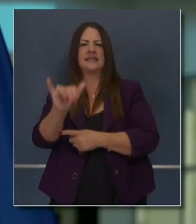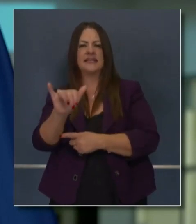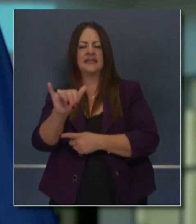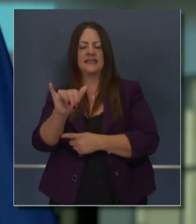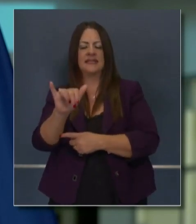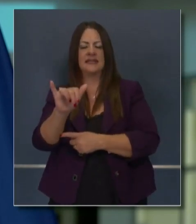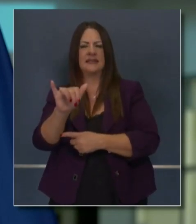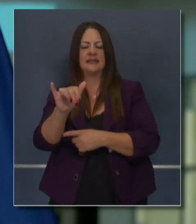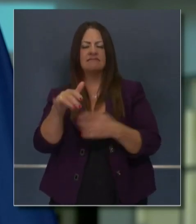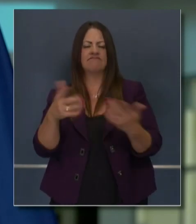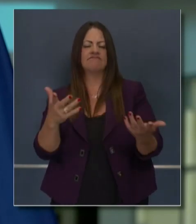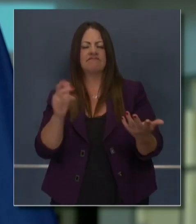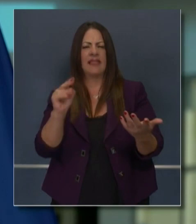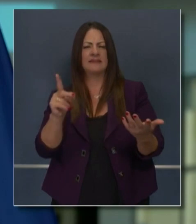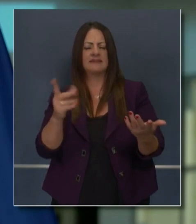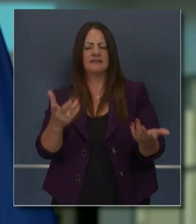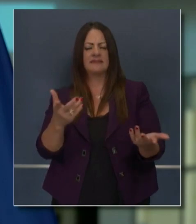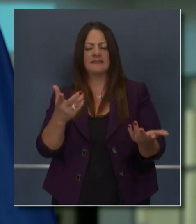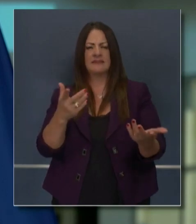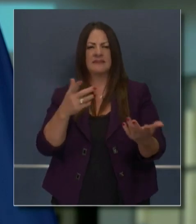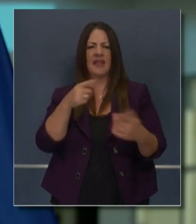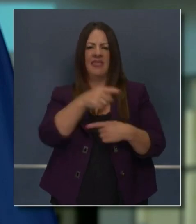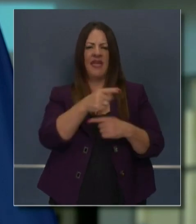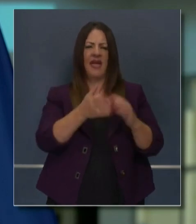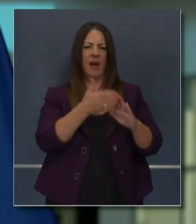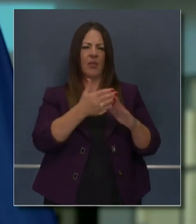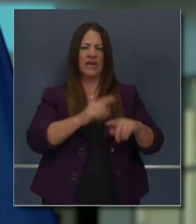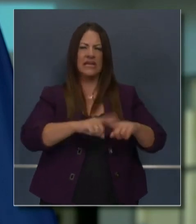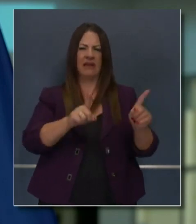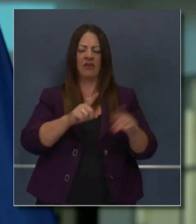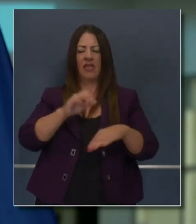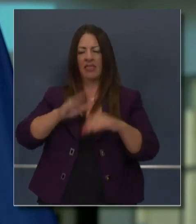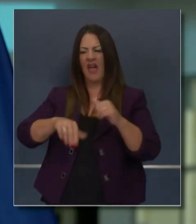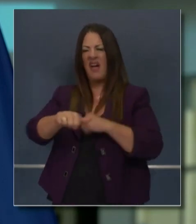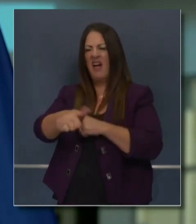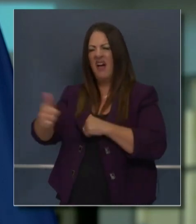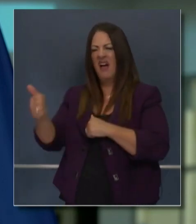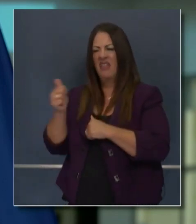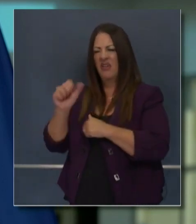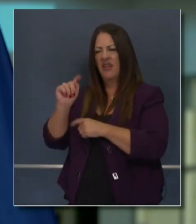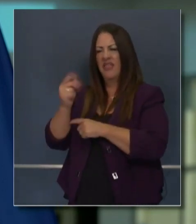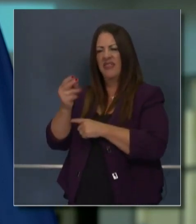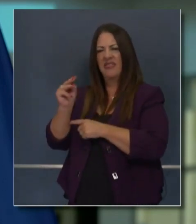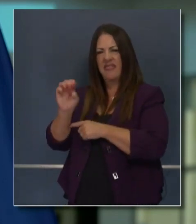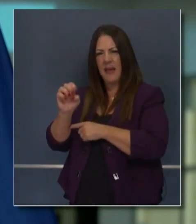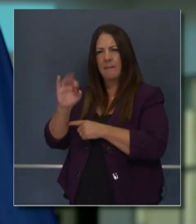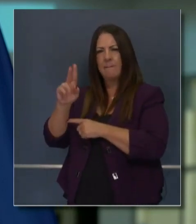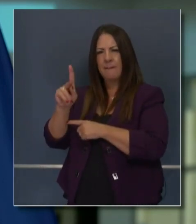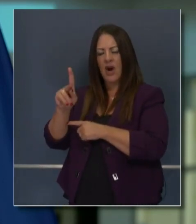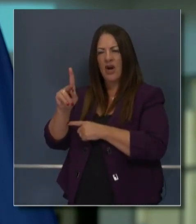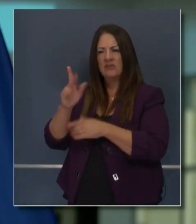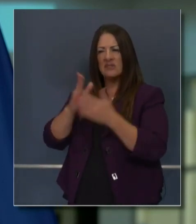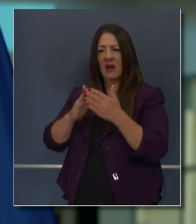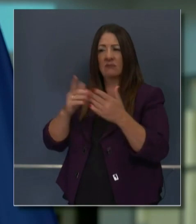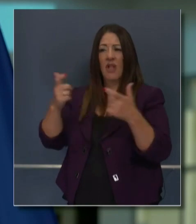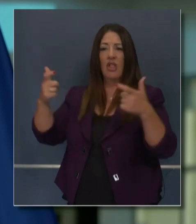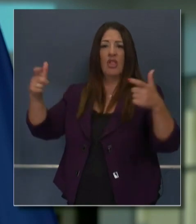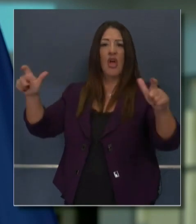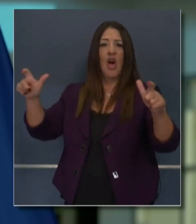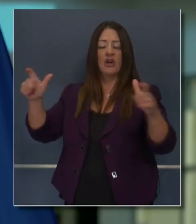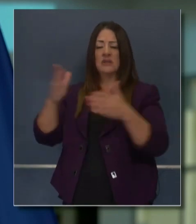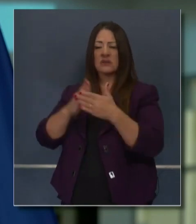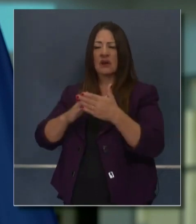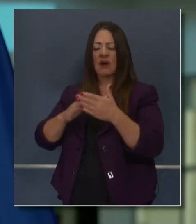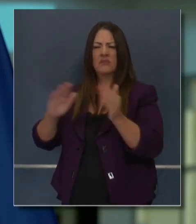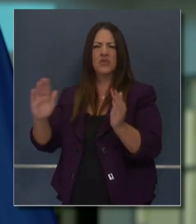that does things very, very differently than other operators of other theme parks. You have theme parks that are large, theme parks